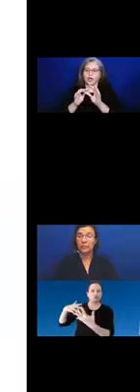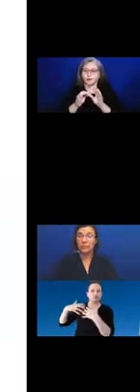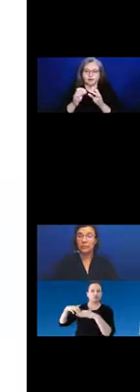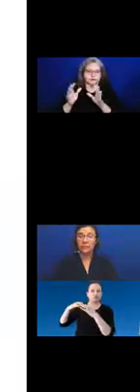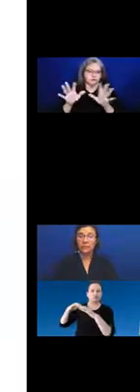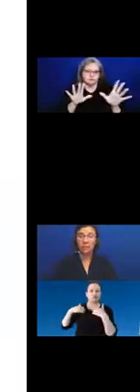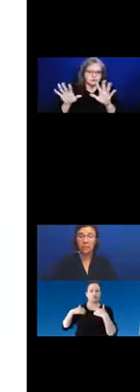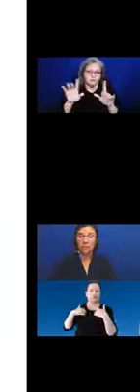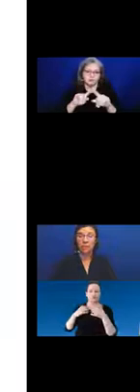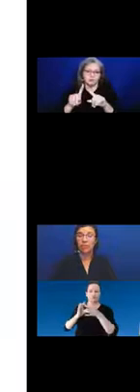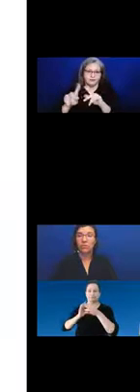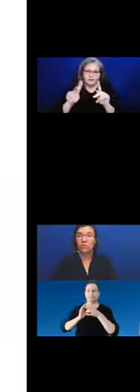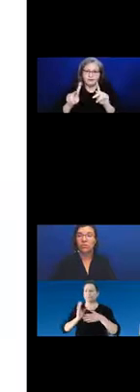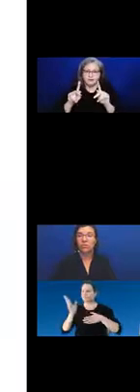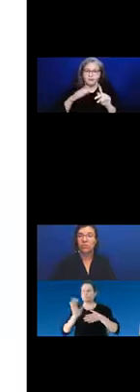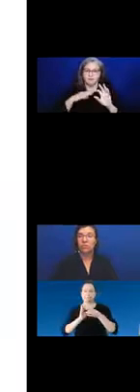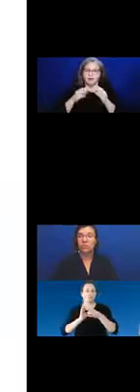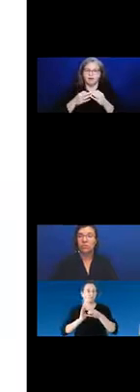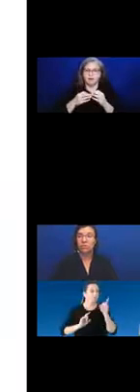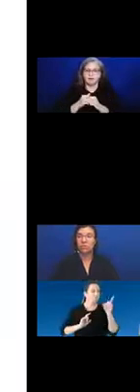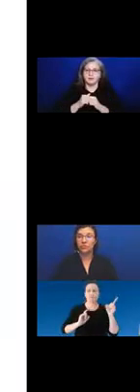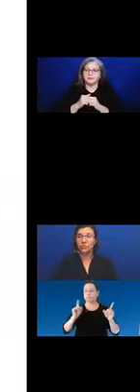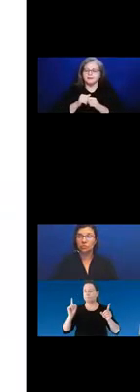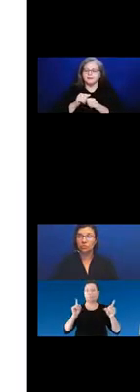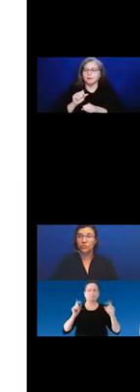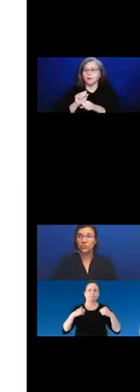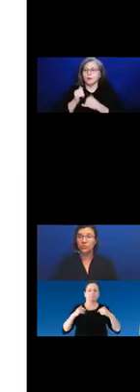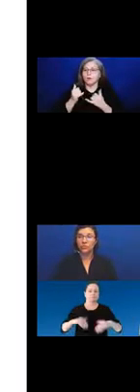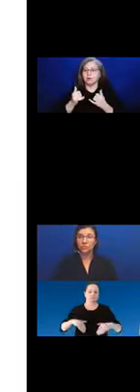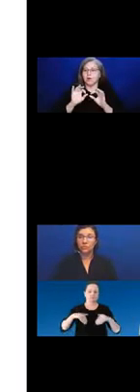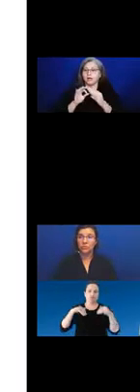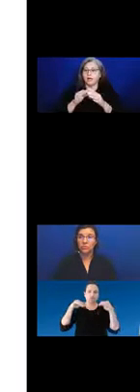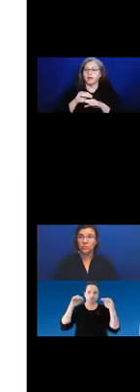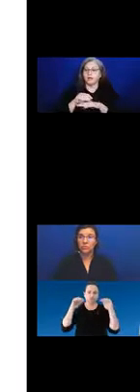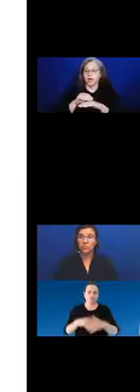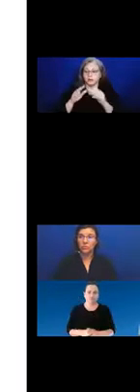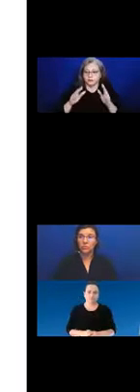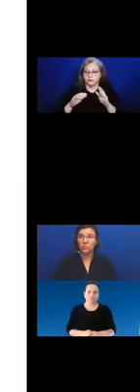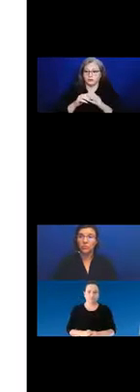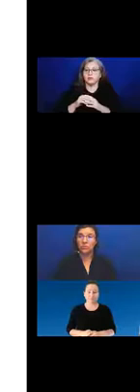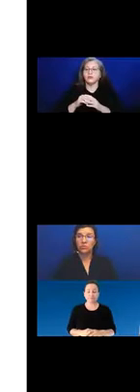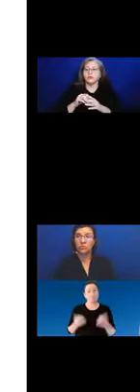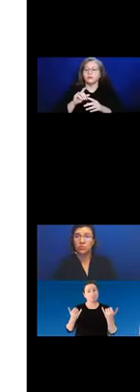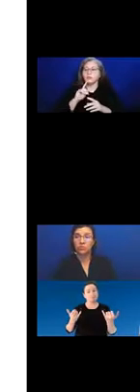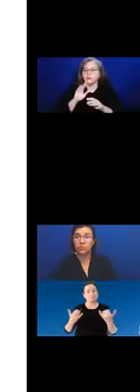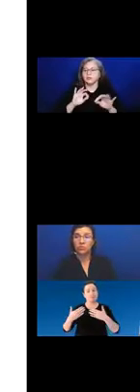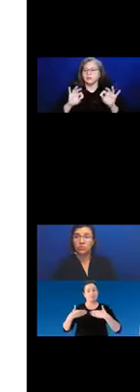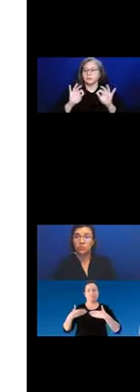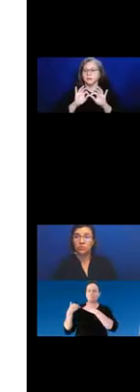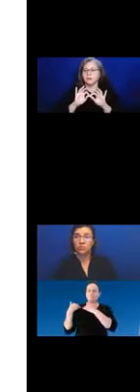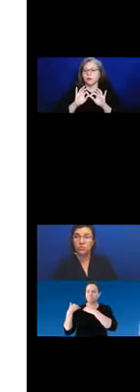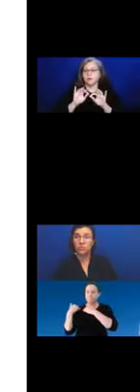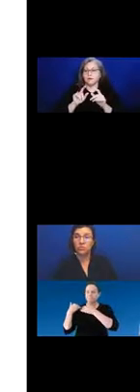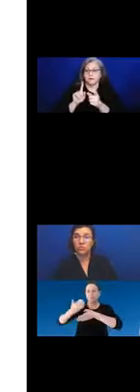many different people in my family. And I work now as a family counselor, and it's really important when I